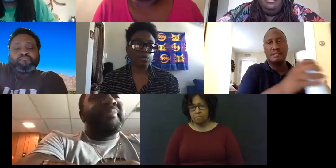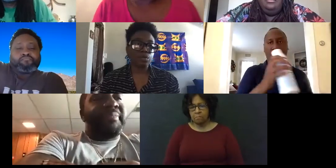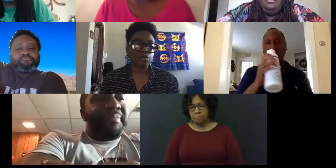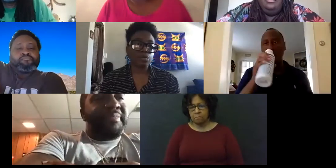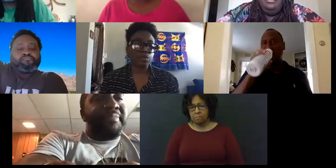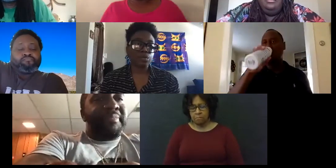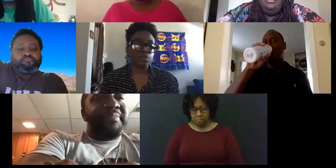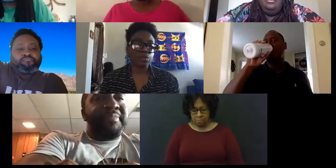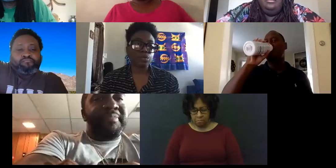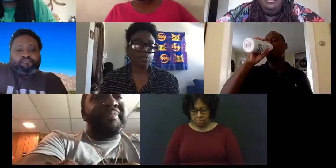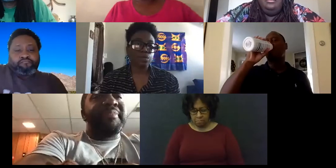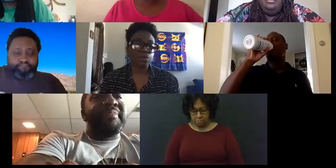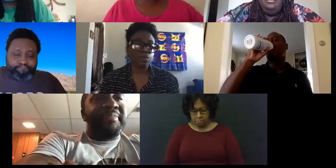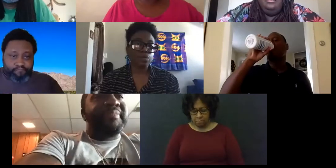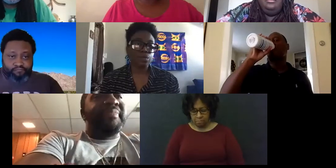are Black and disabled.